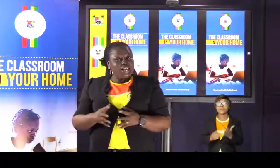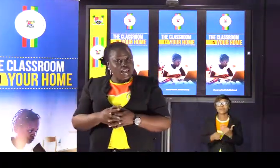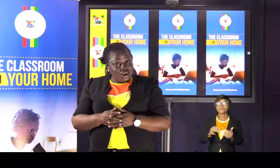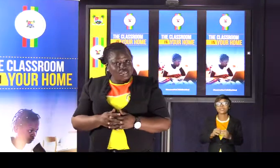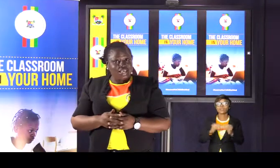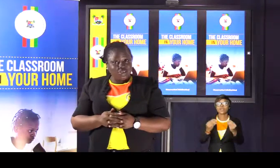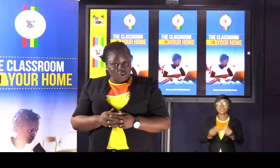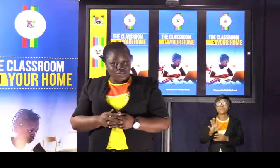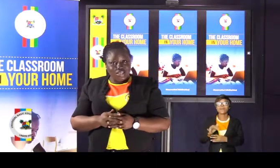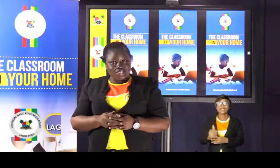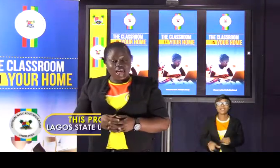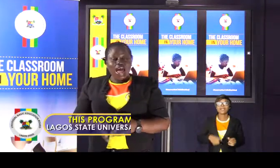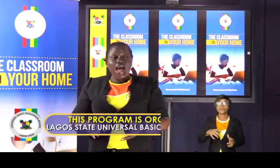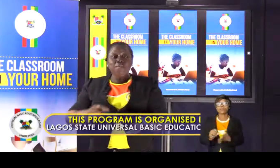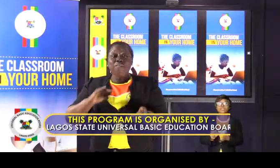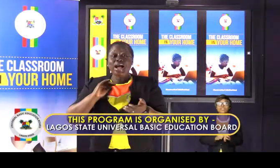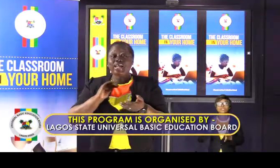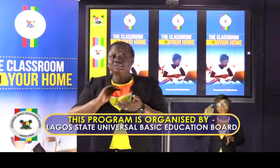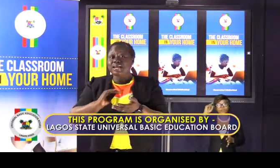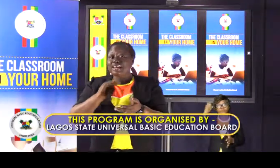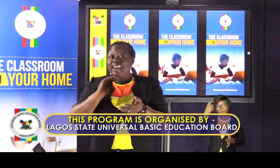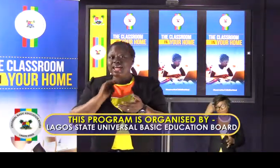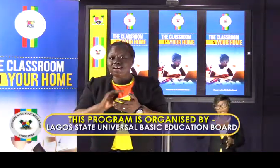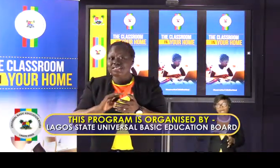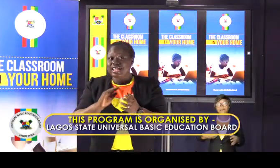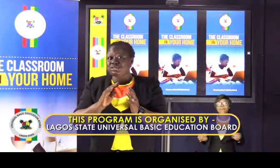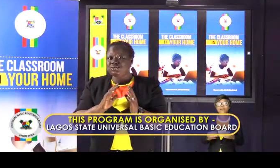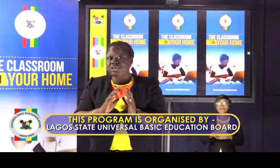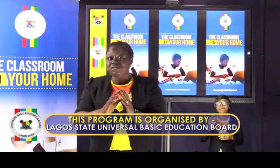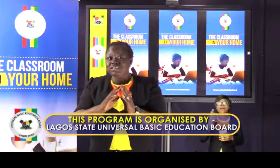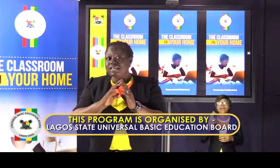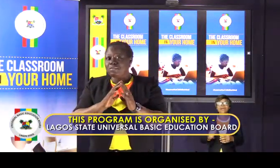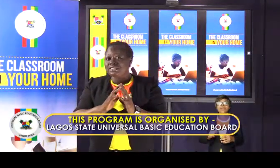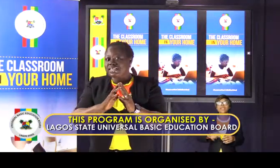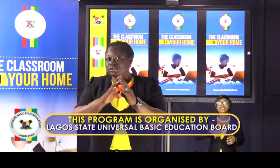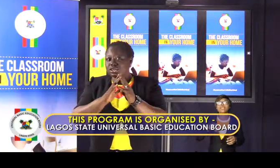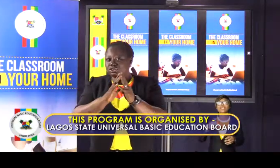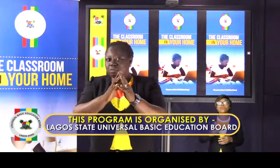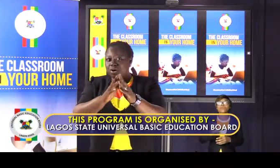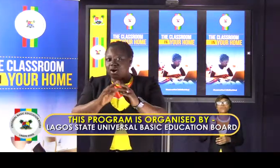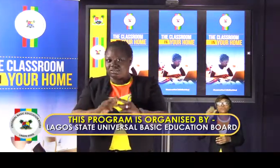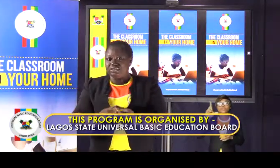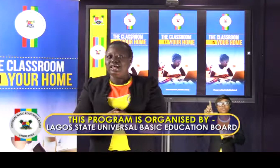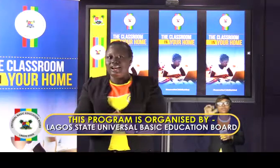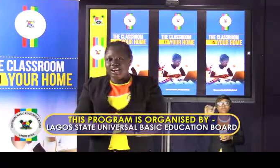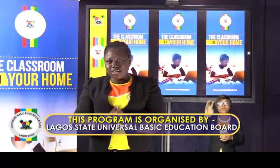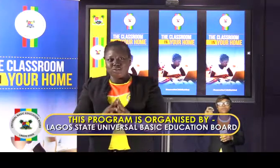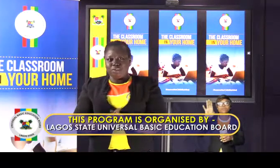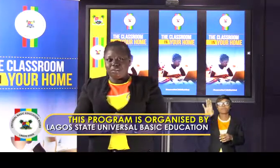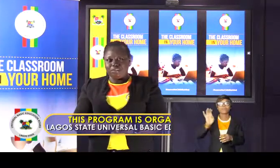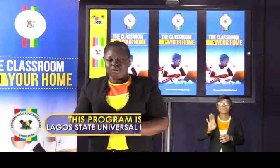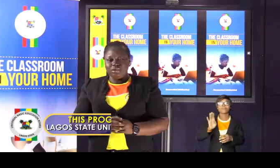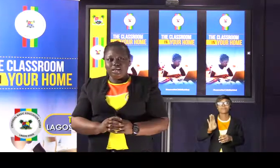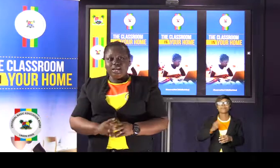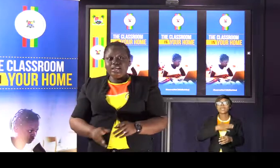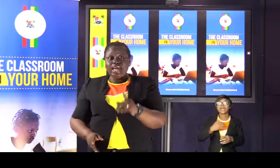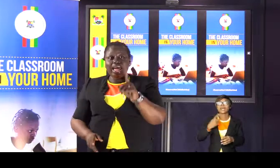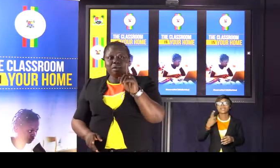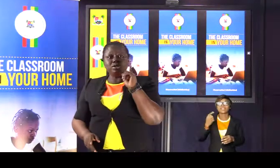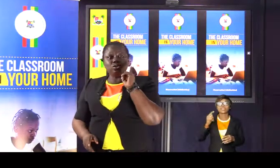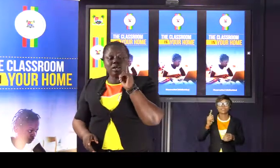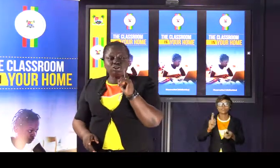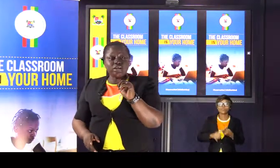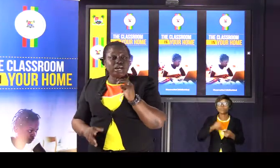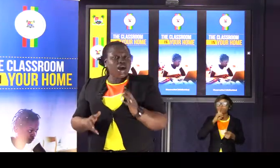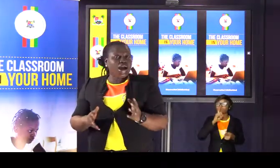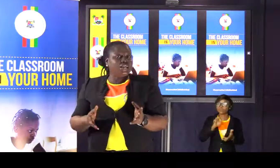organized by the Lagos State Government and packaged by the Lagos State Universal Basic Education Board, LASUBEB. The